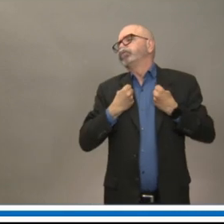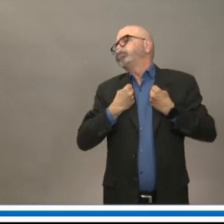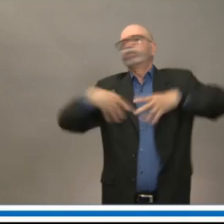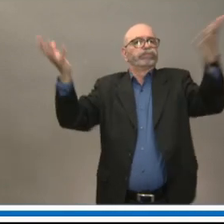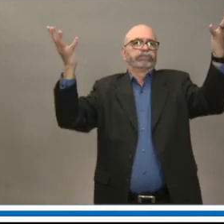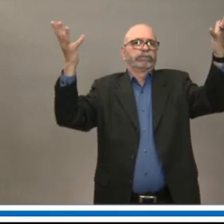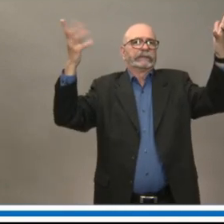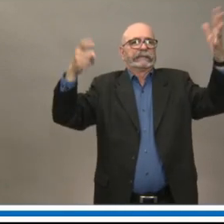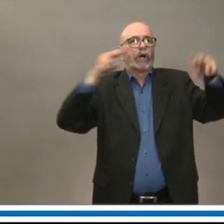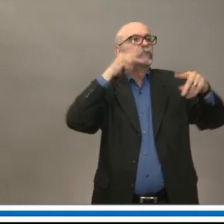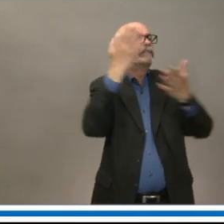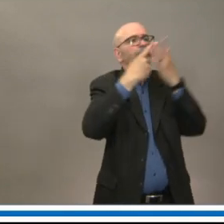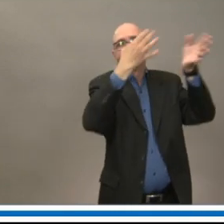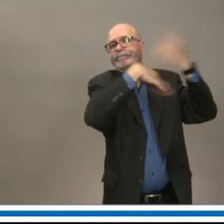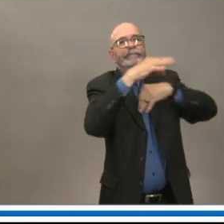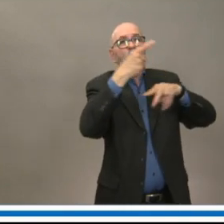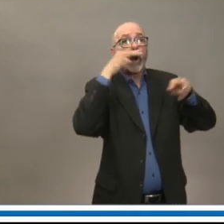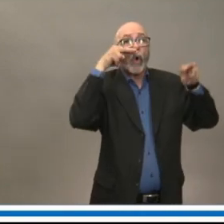not alone.